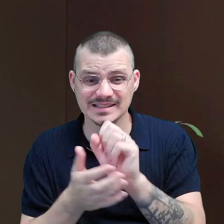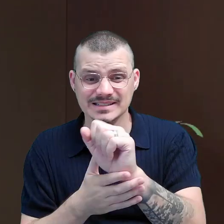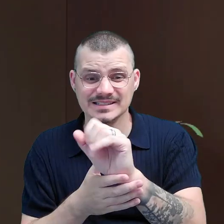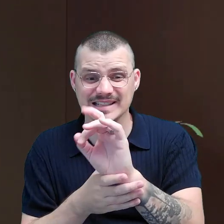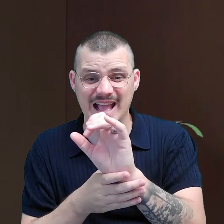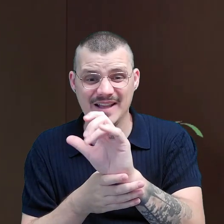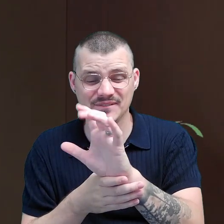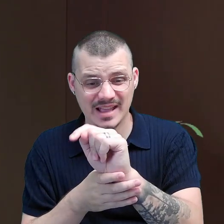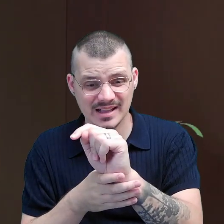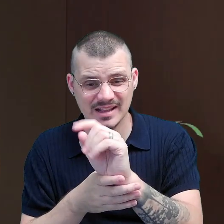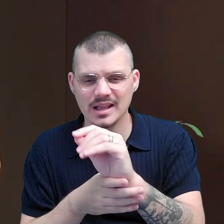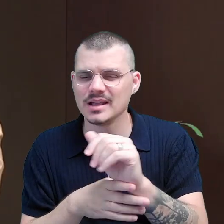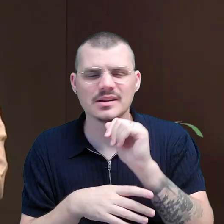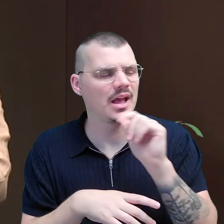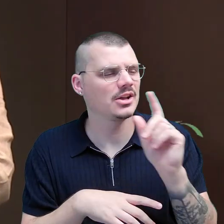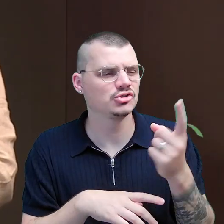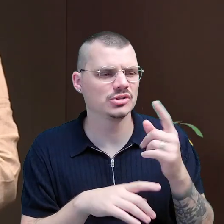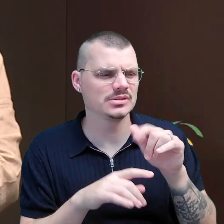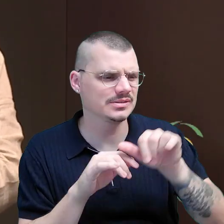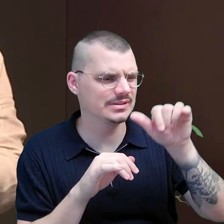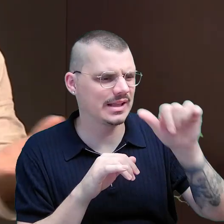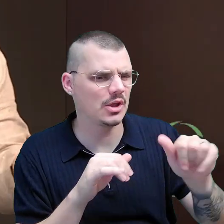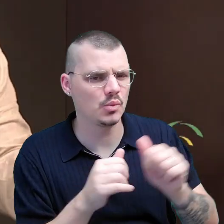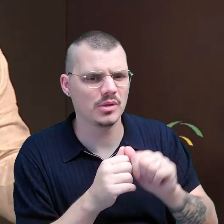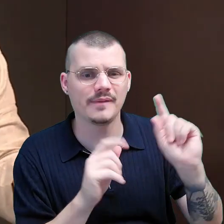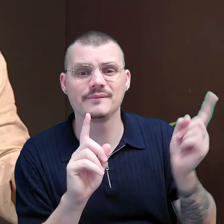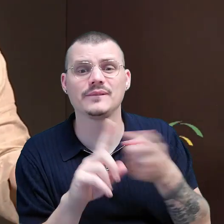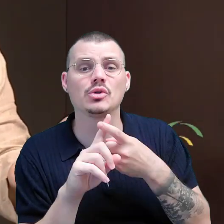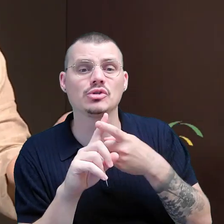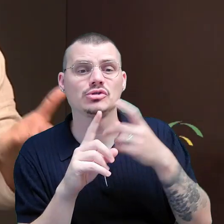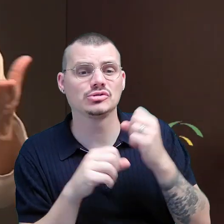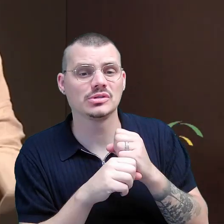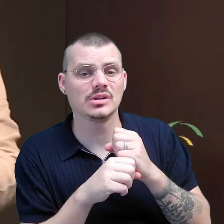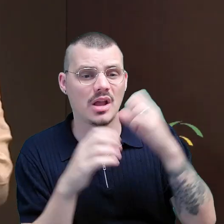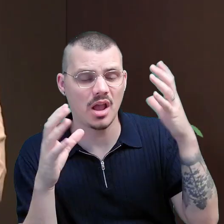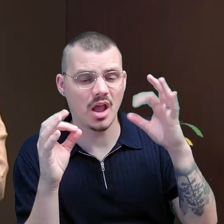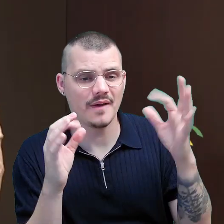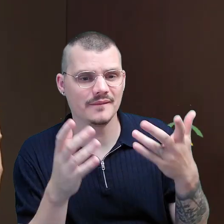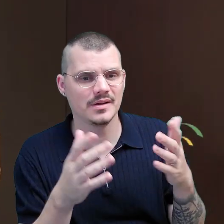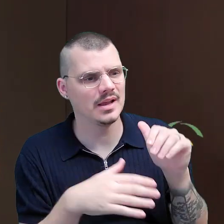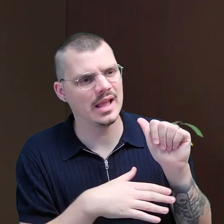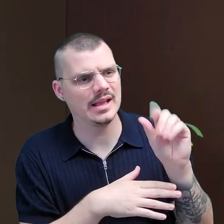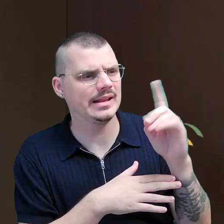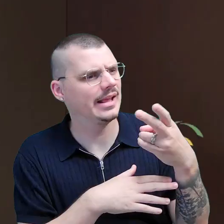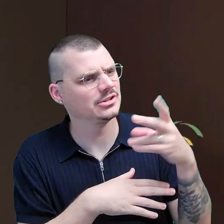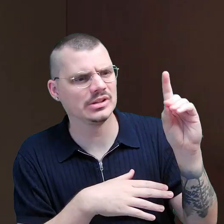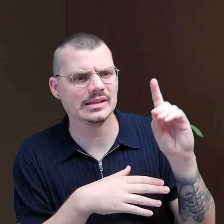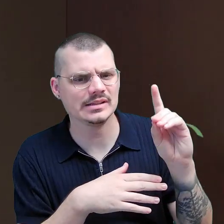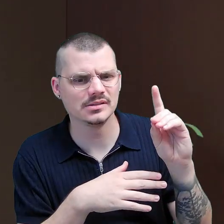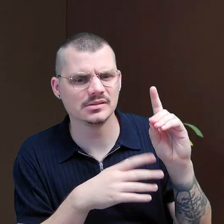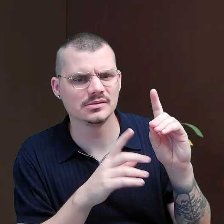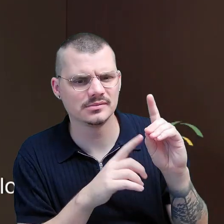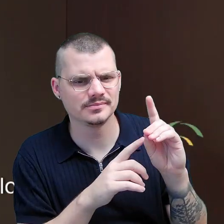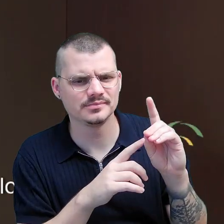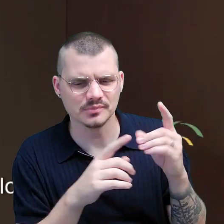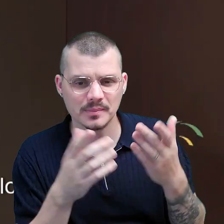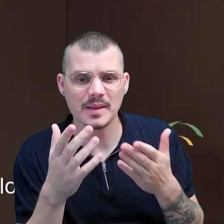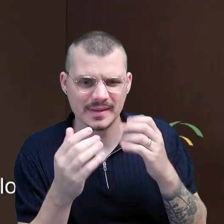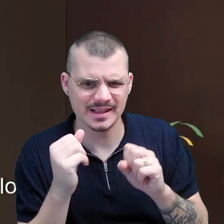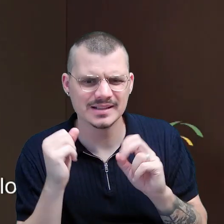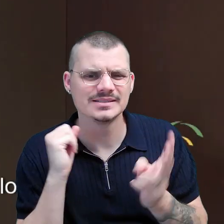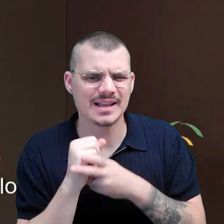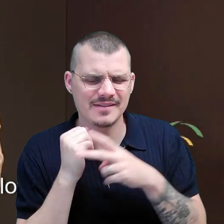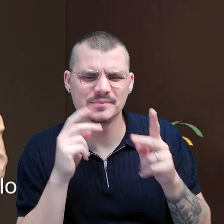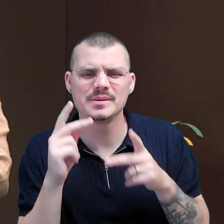effect and not just stay with the first idea of attention deficit disorder, we may be able to